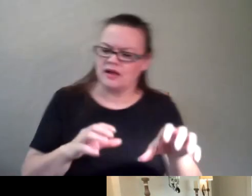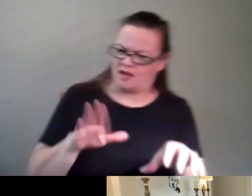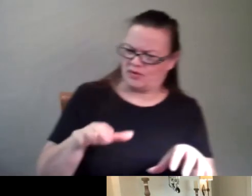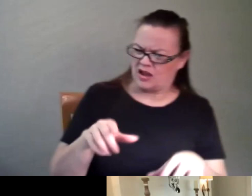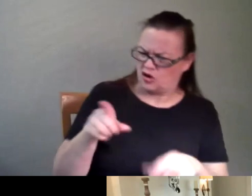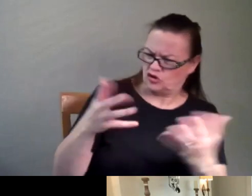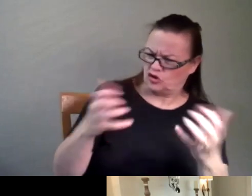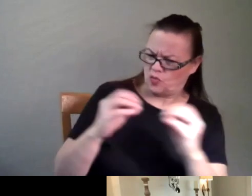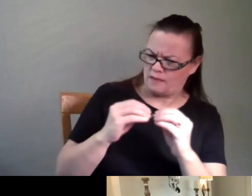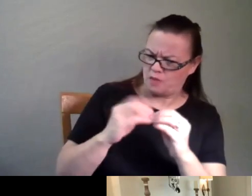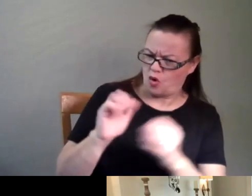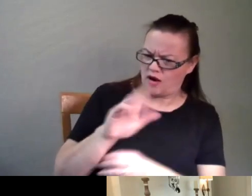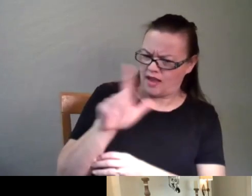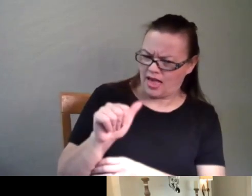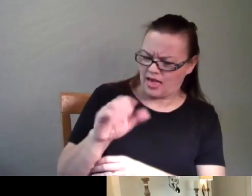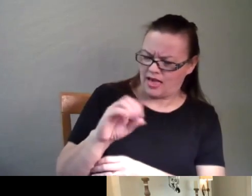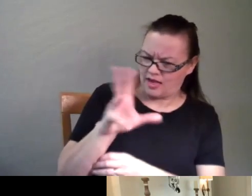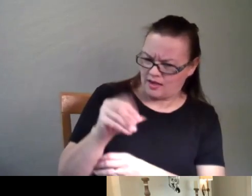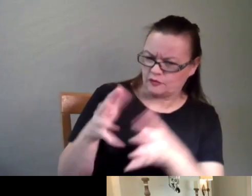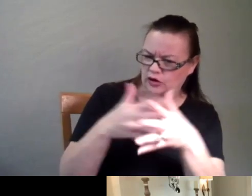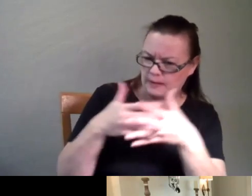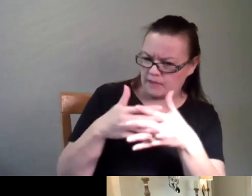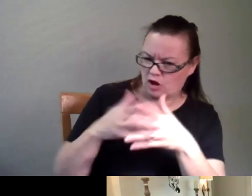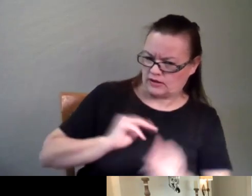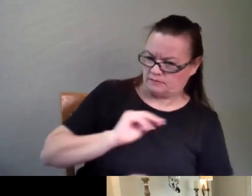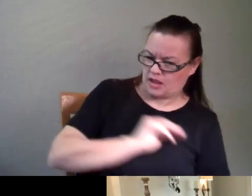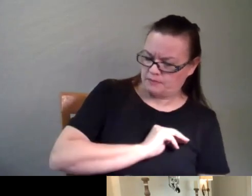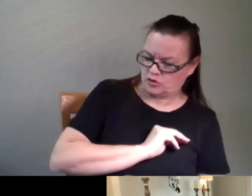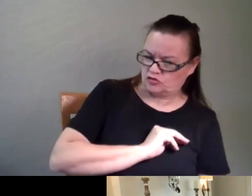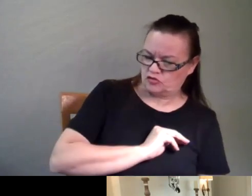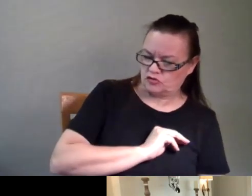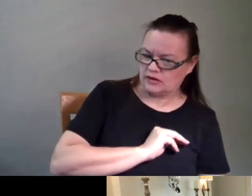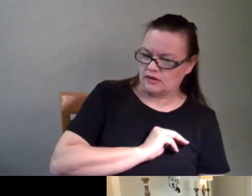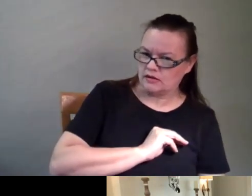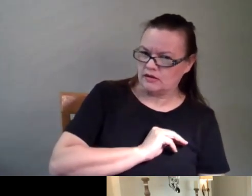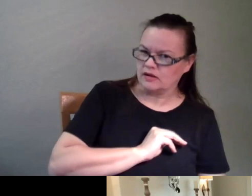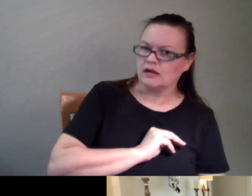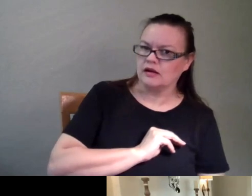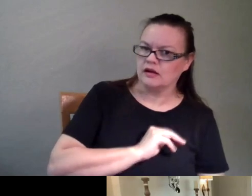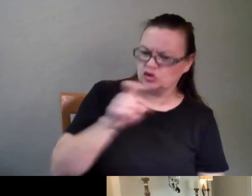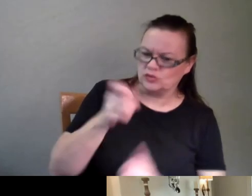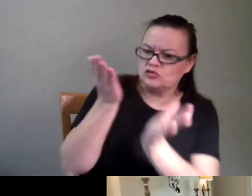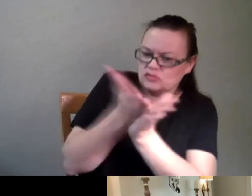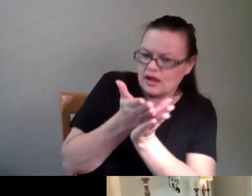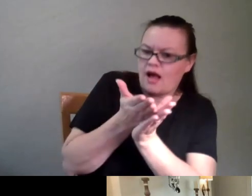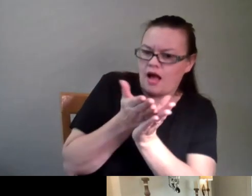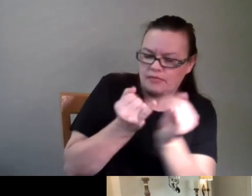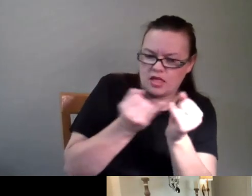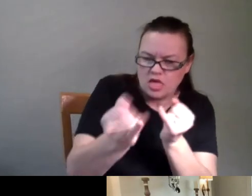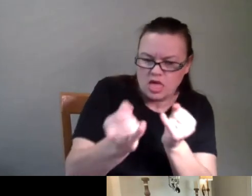members, not Democrat members, but African-American members, there is a way to kind of stop this spreading out